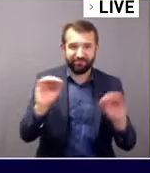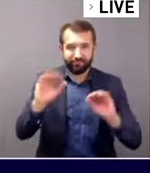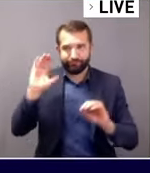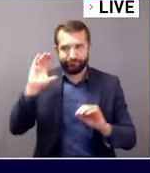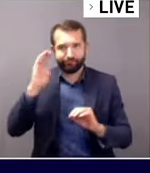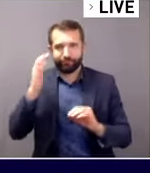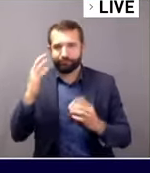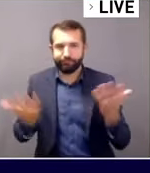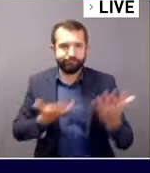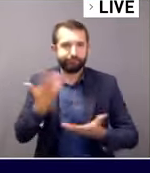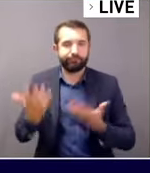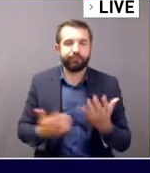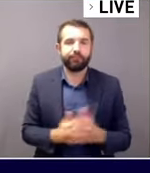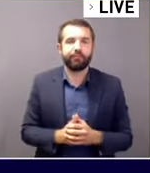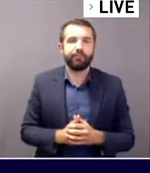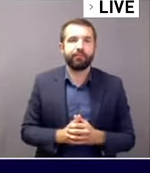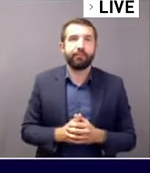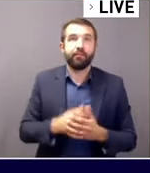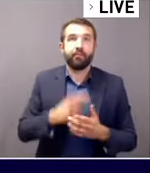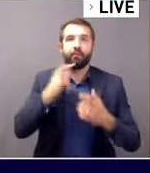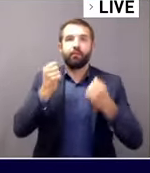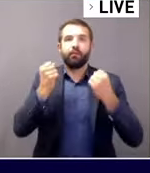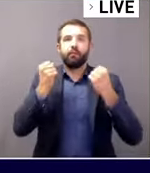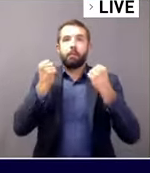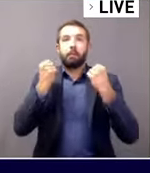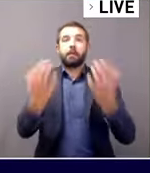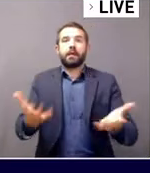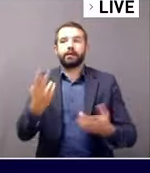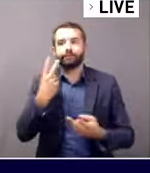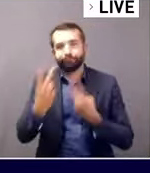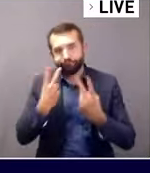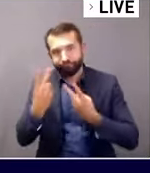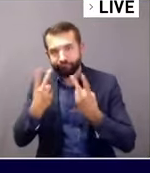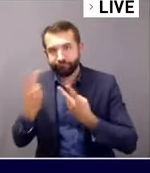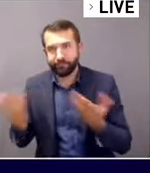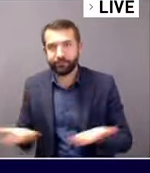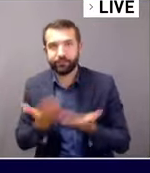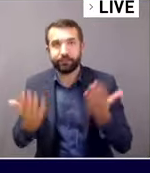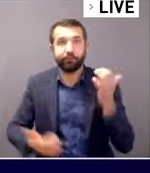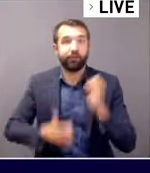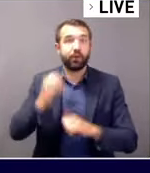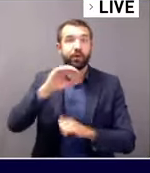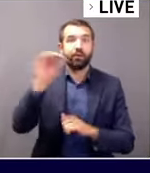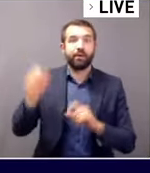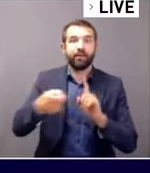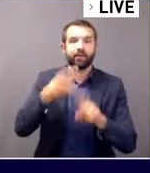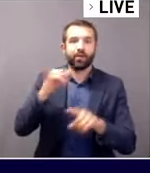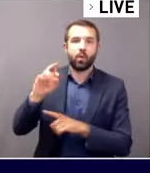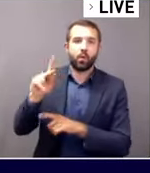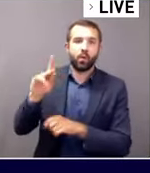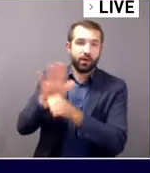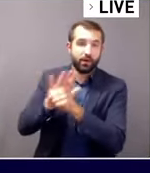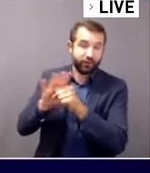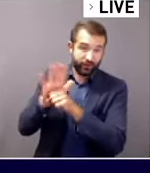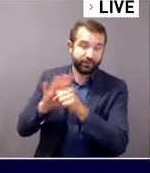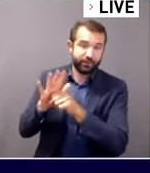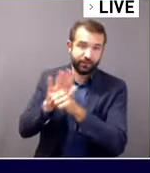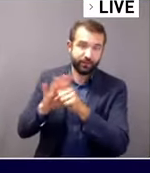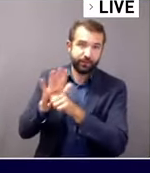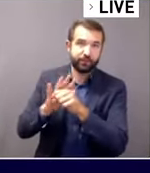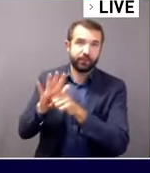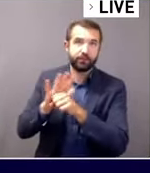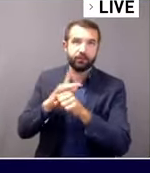So a lot of what we're seeing in the state right now is being generated by York County's outbreaks and their increase in